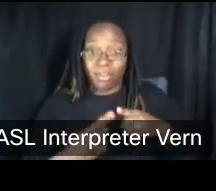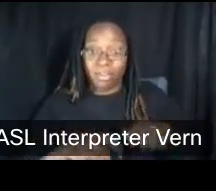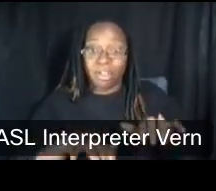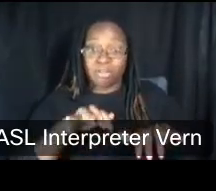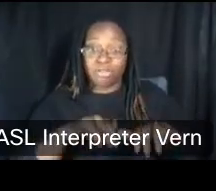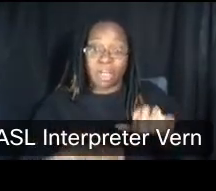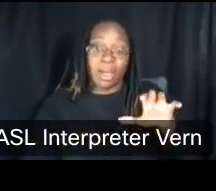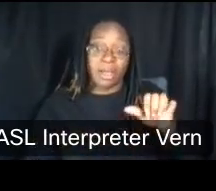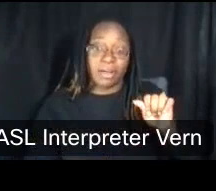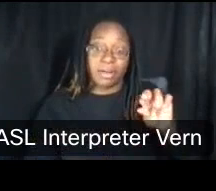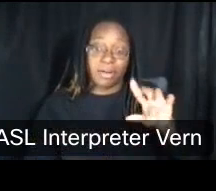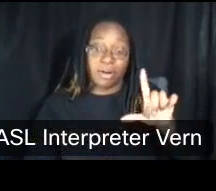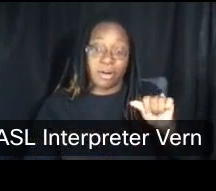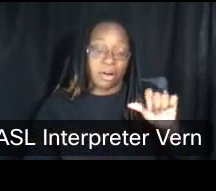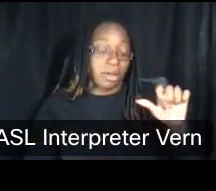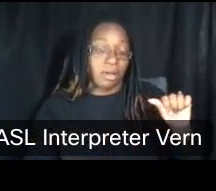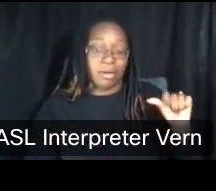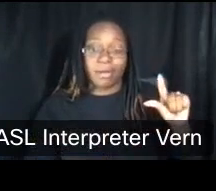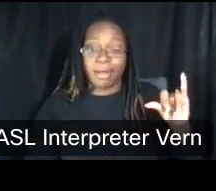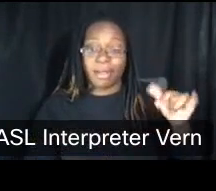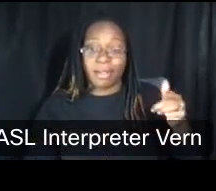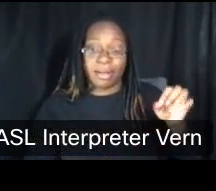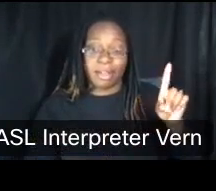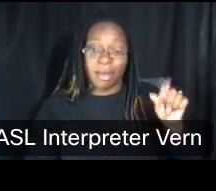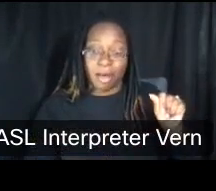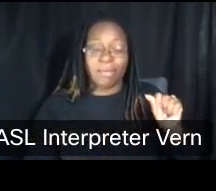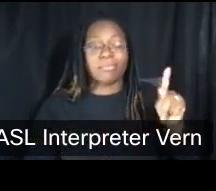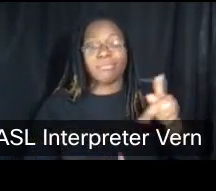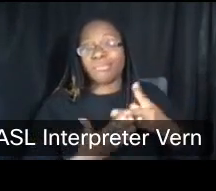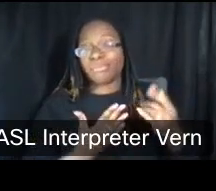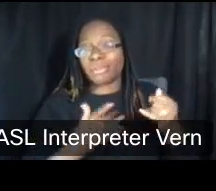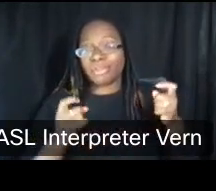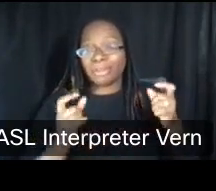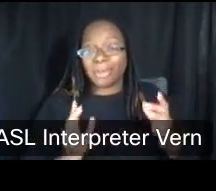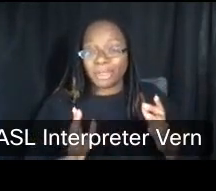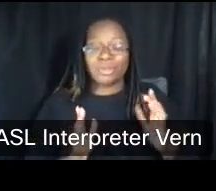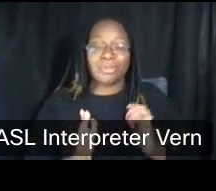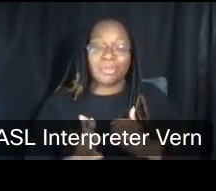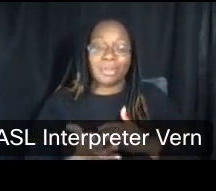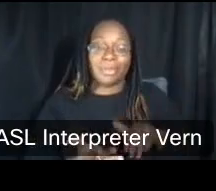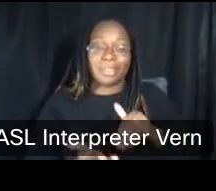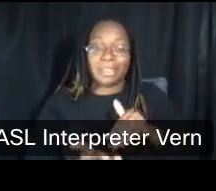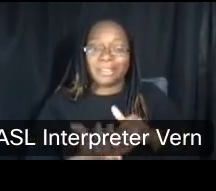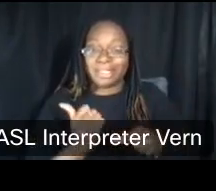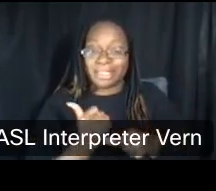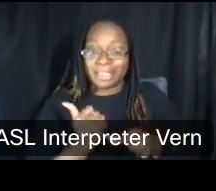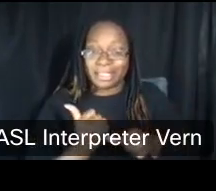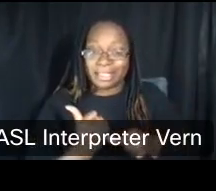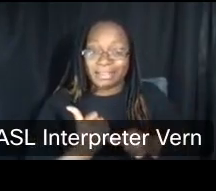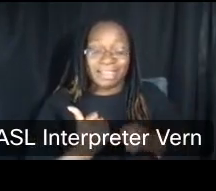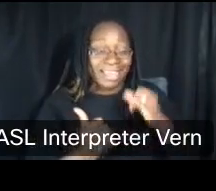Manager with our Center, for assistance. If you're unable to contact Carla, please reach out to WebEx Tech